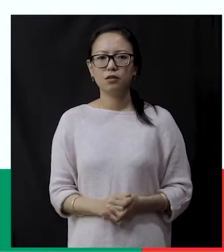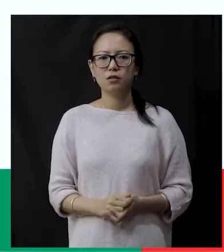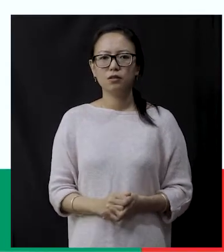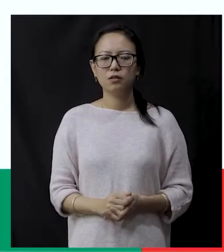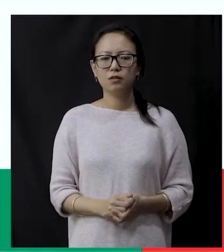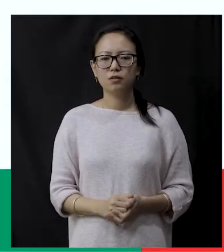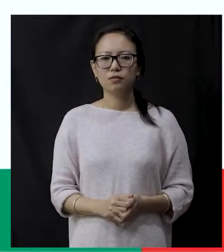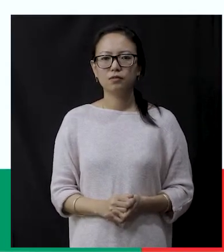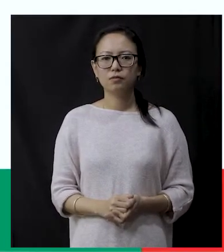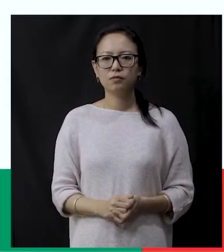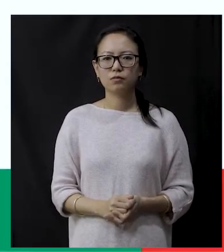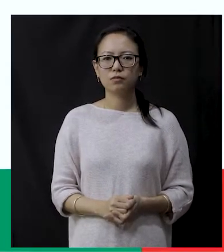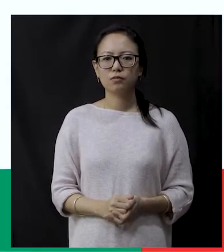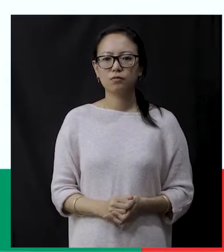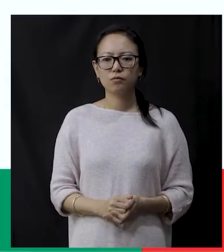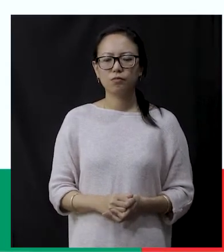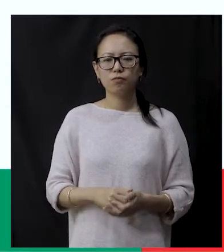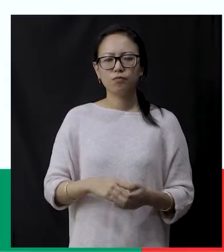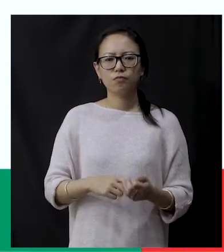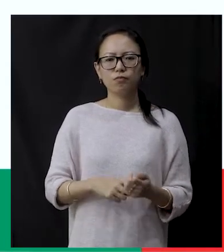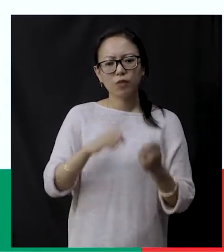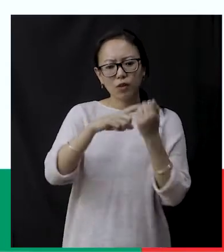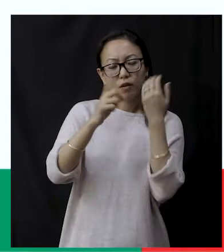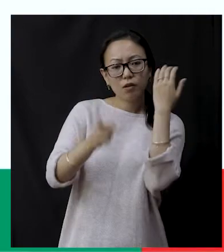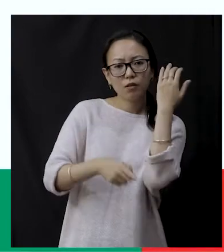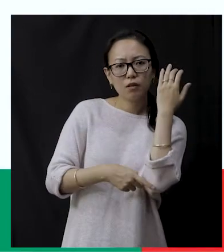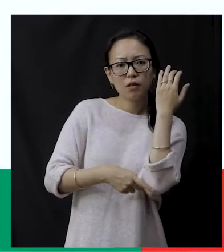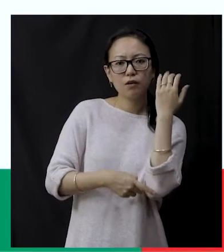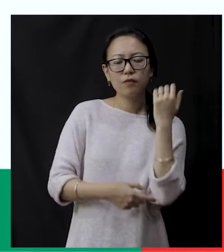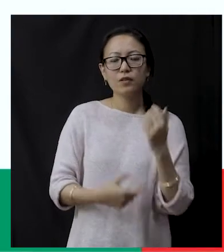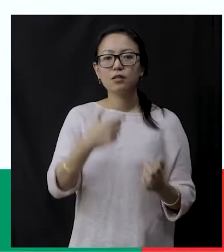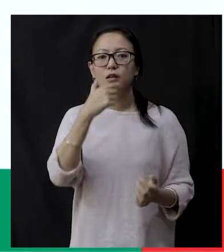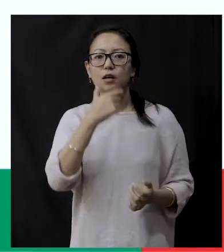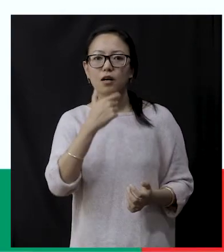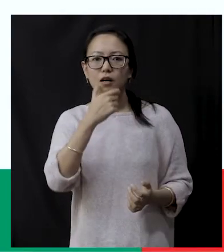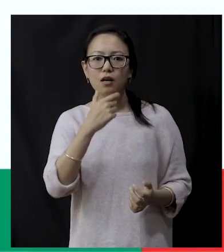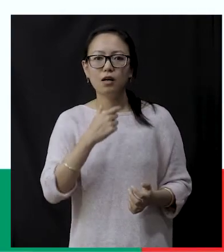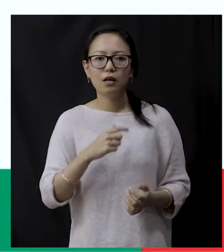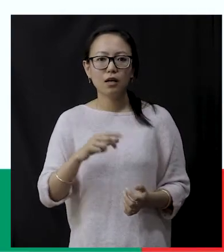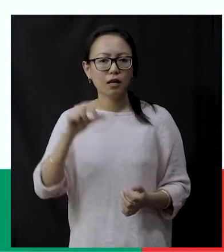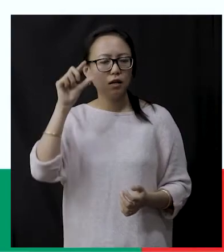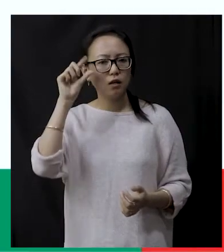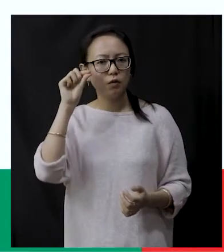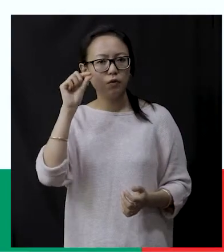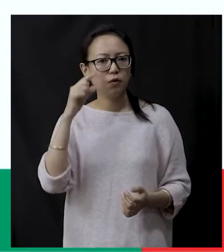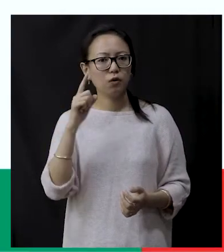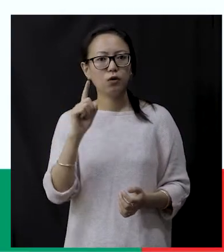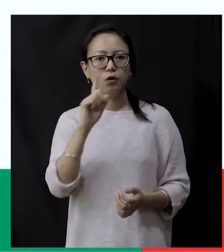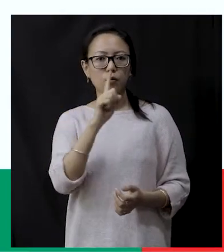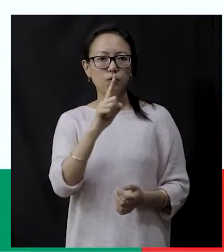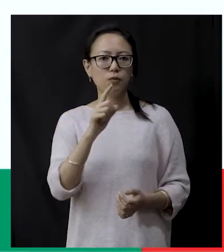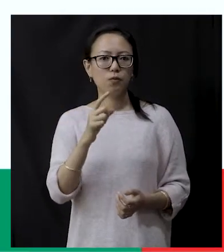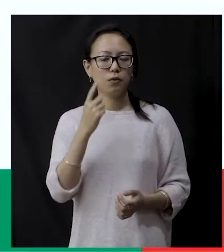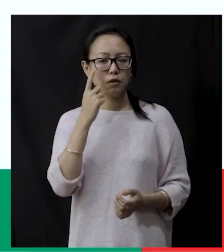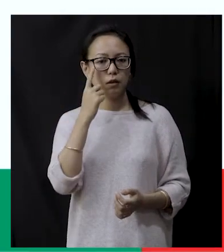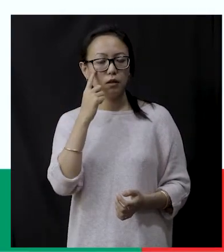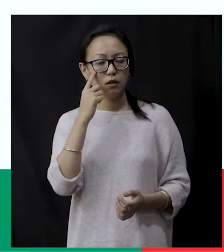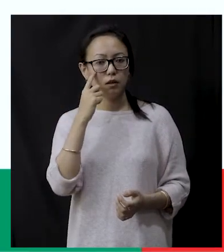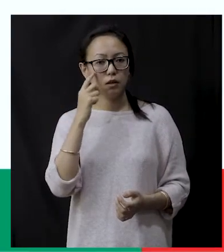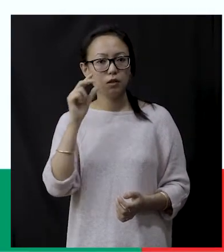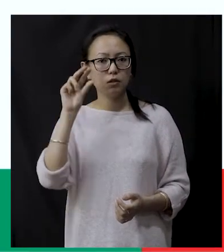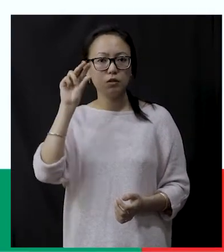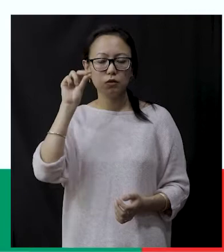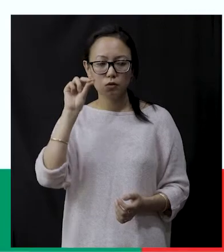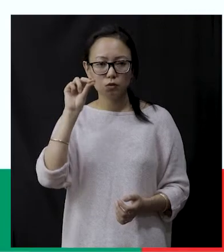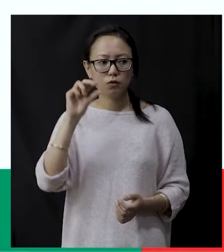So it ends with ha ha ha and winking. So you can wink and you can say ha ha ha.